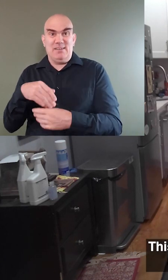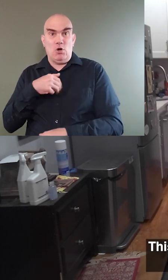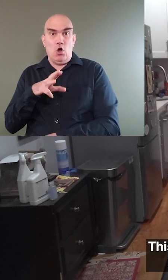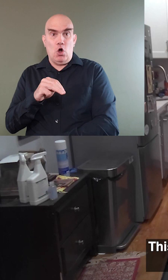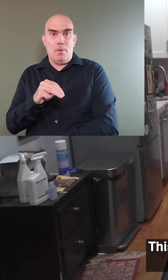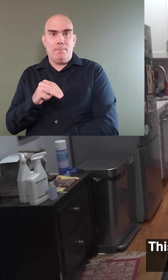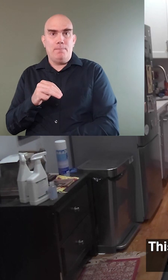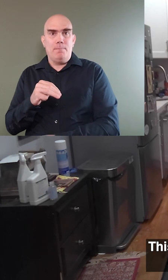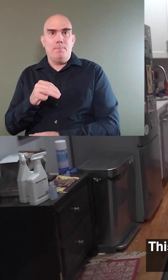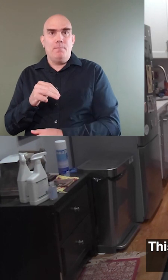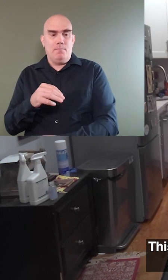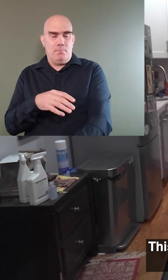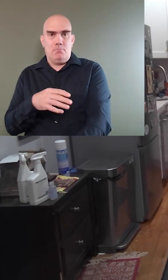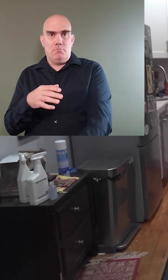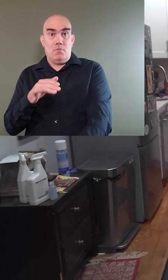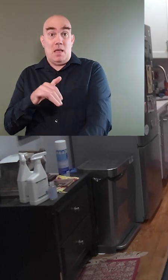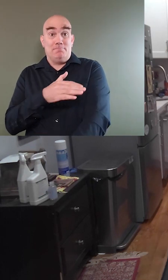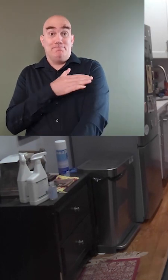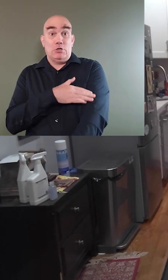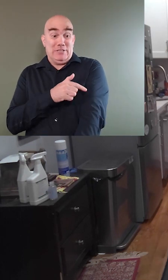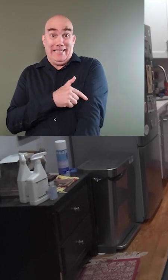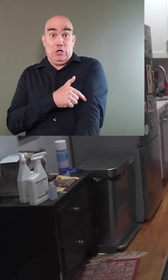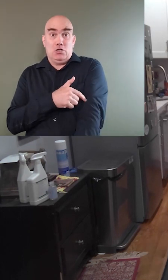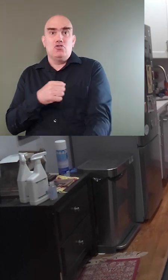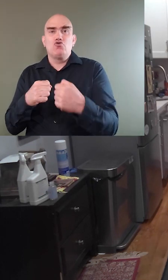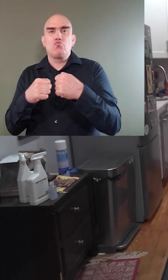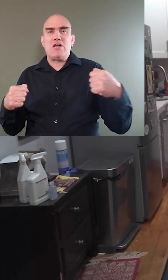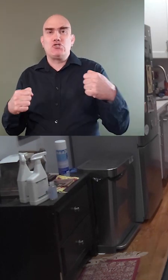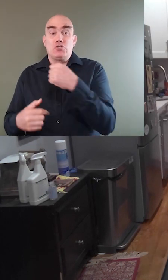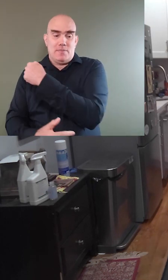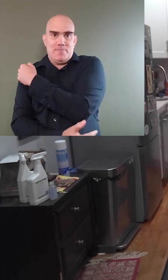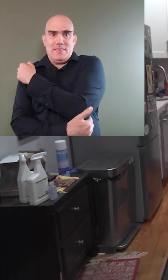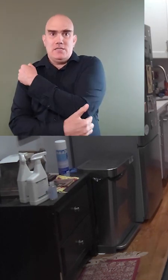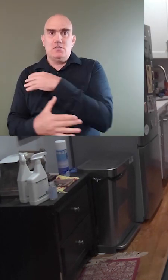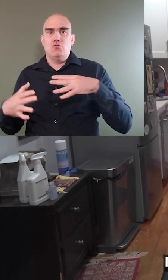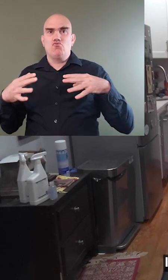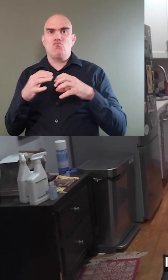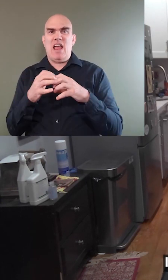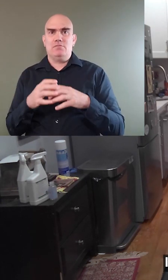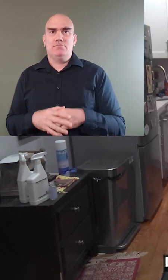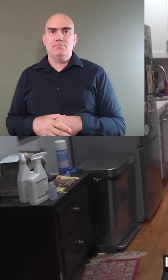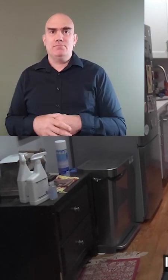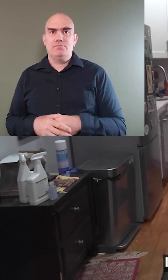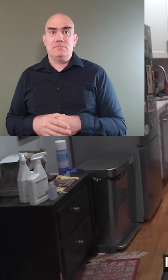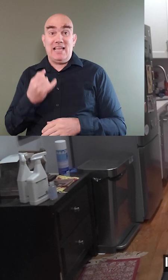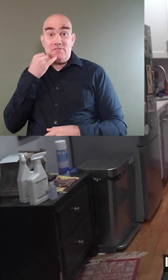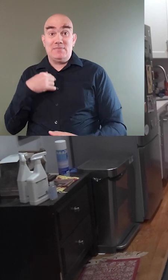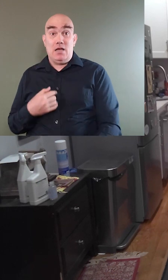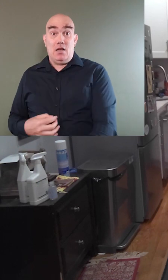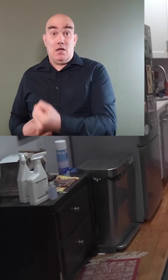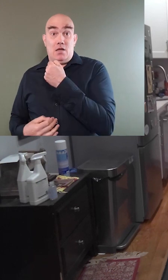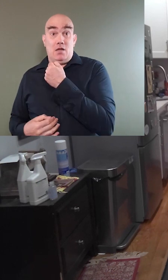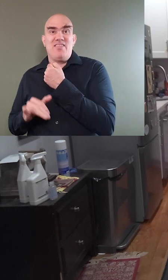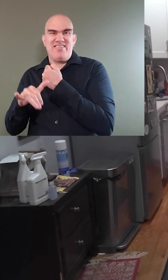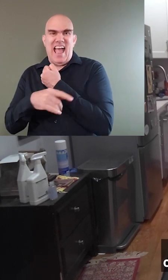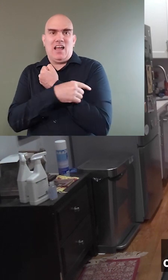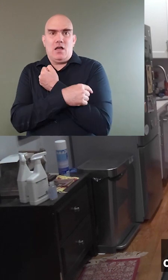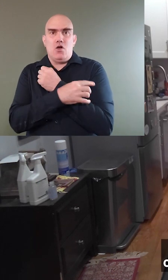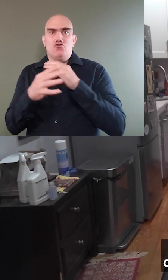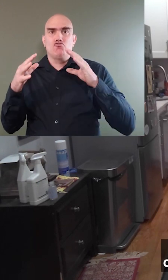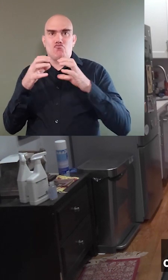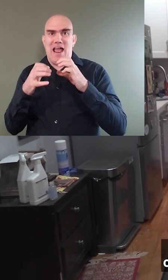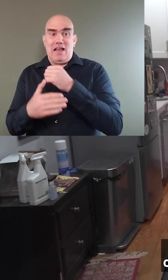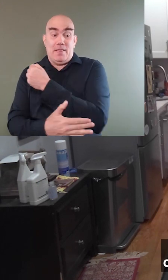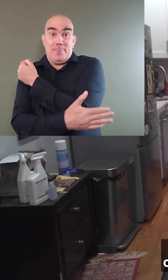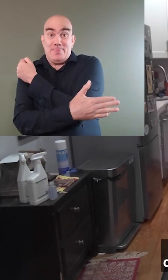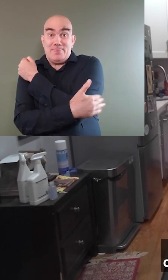is stretching. The one on the back is shortening. If I bend my elbow again, the